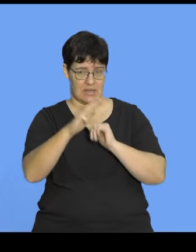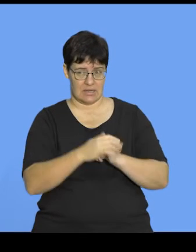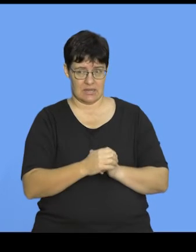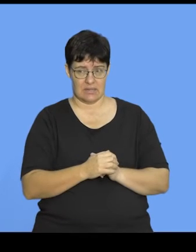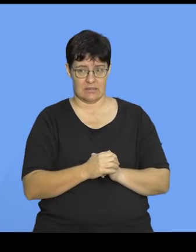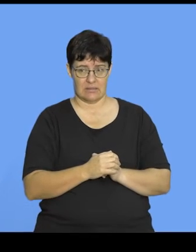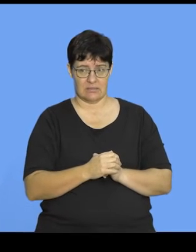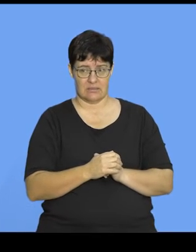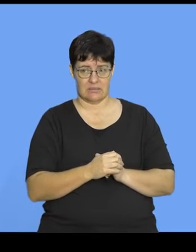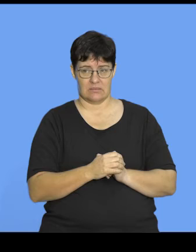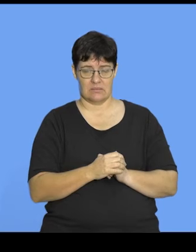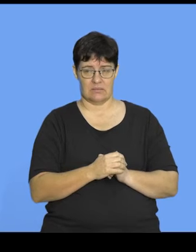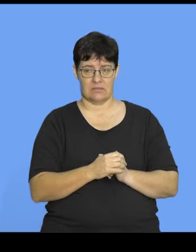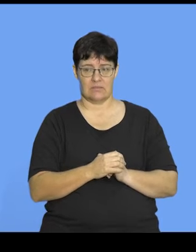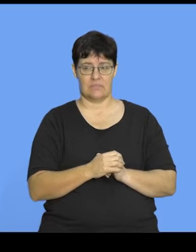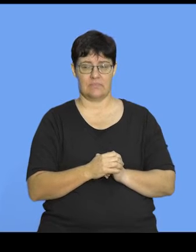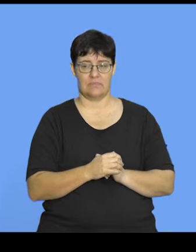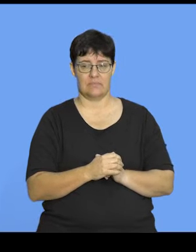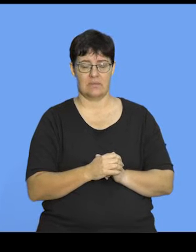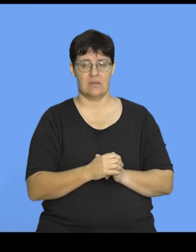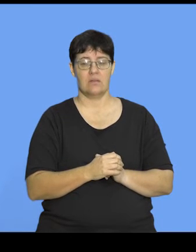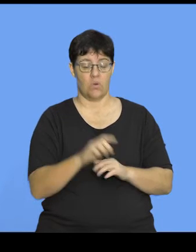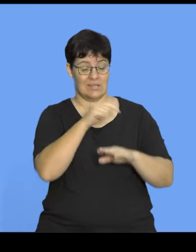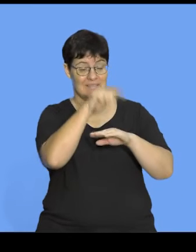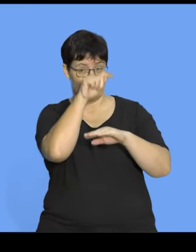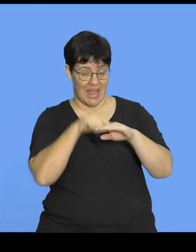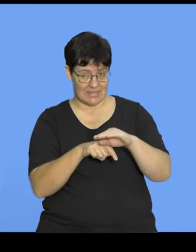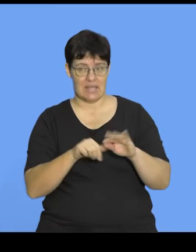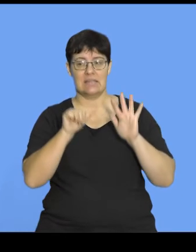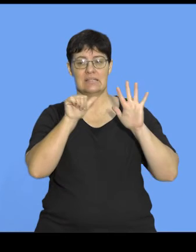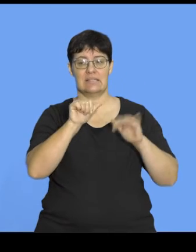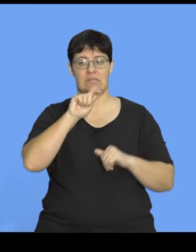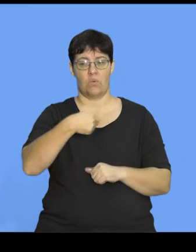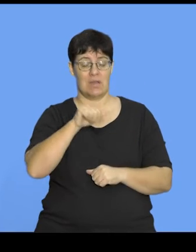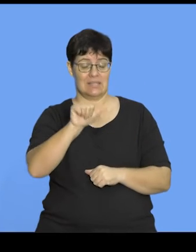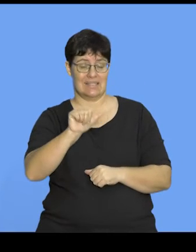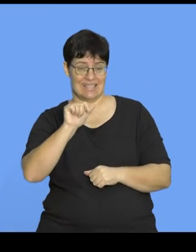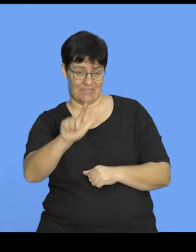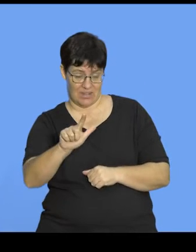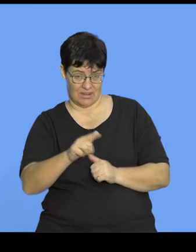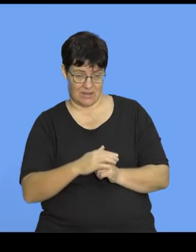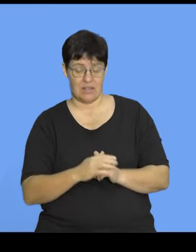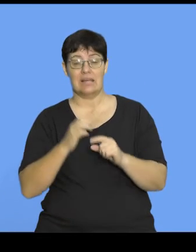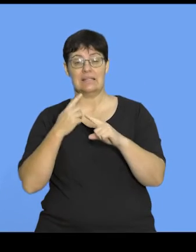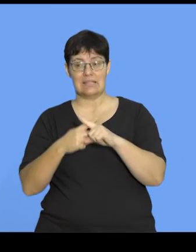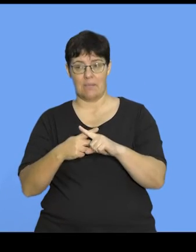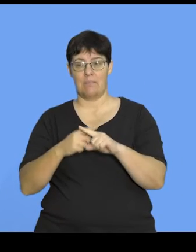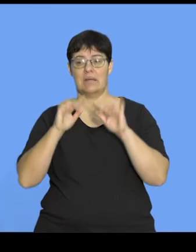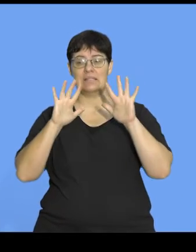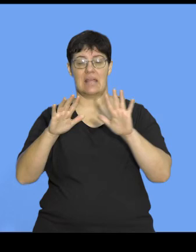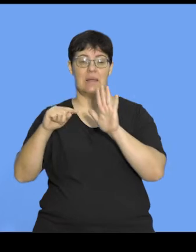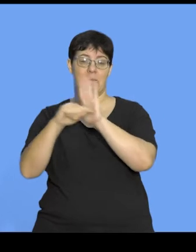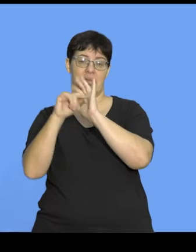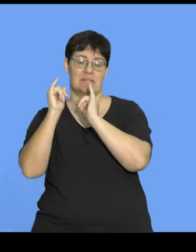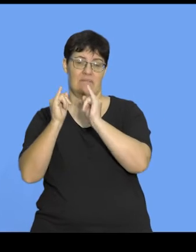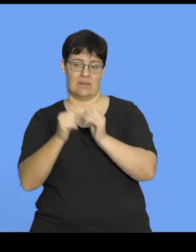divided, 6,7 times 10 to the minus 9. We're going to divide it by 6,67 times